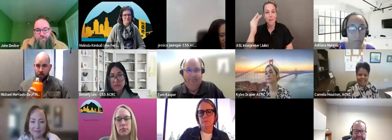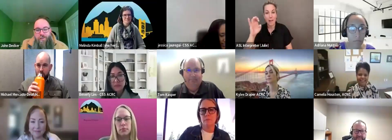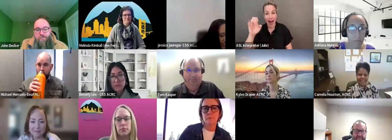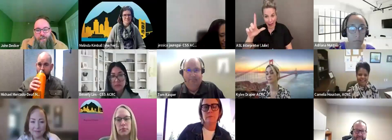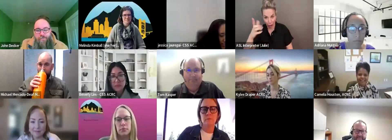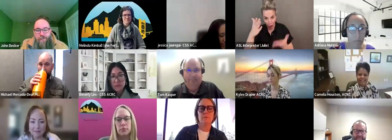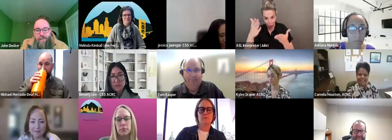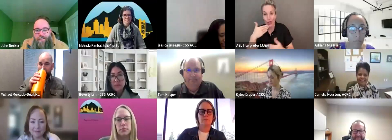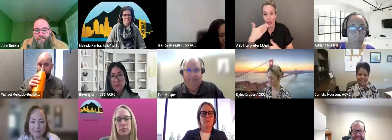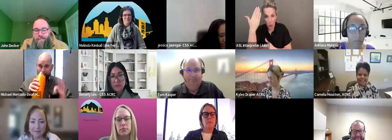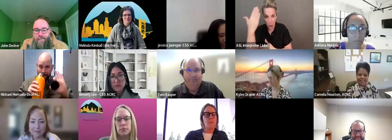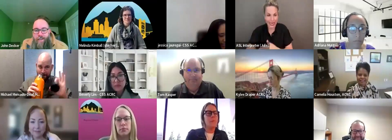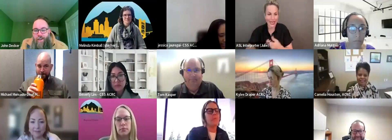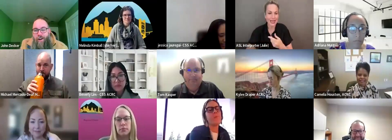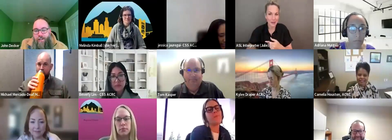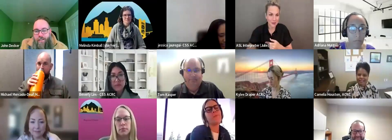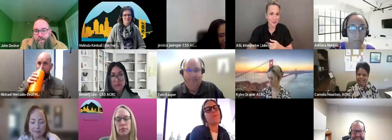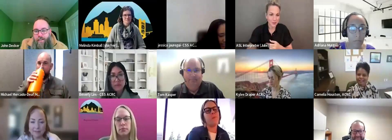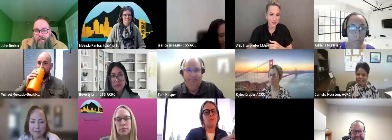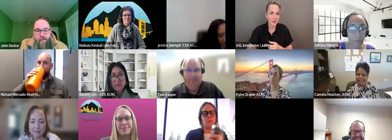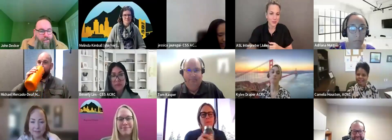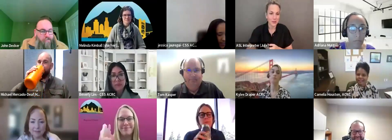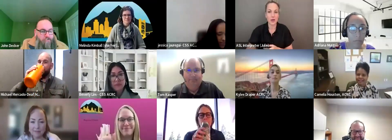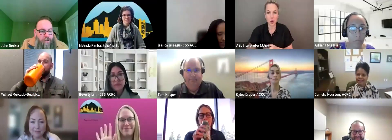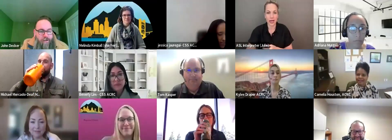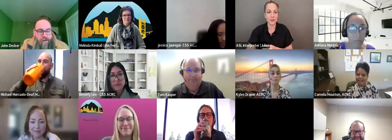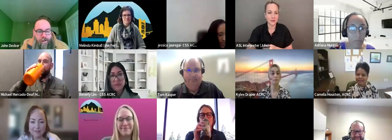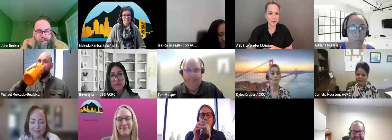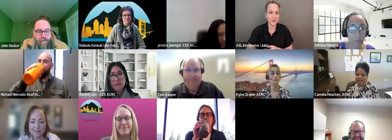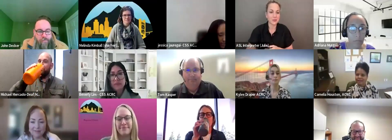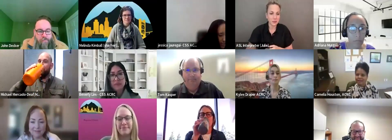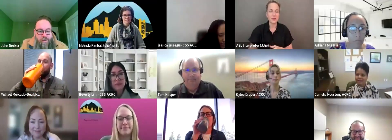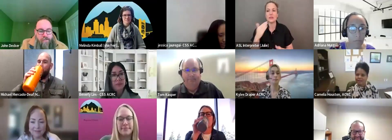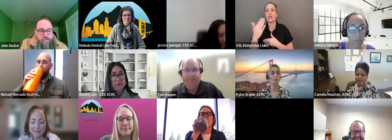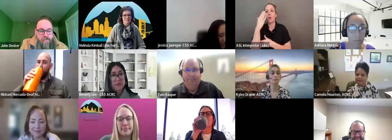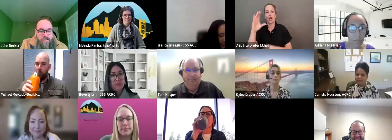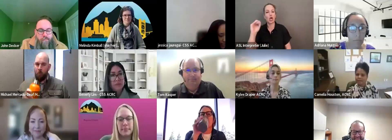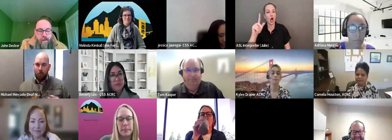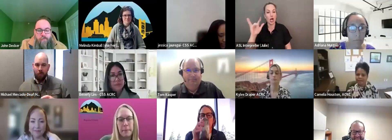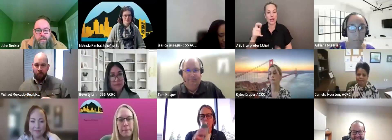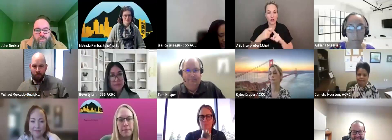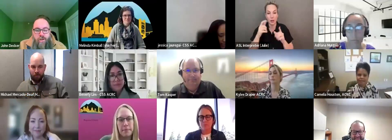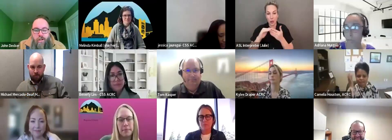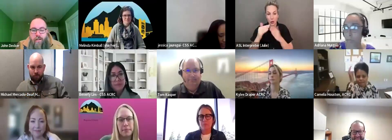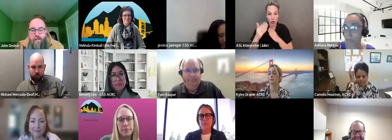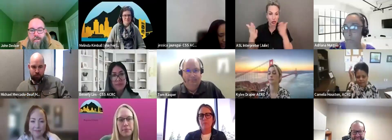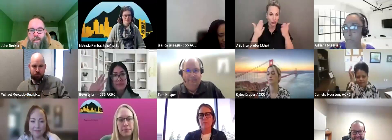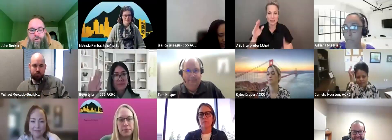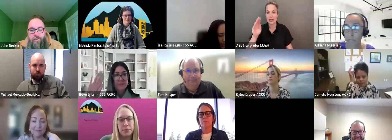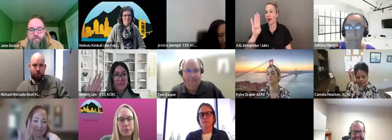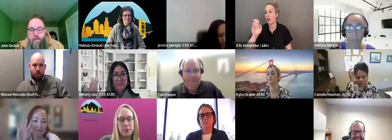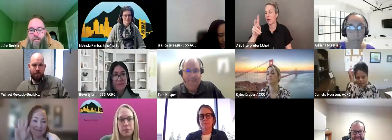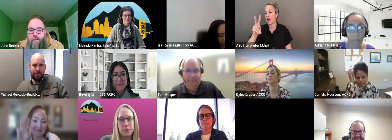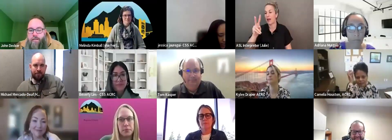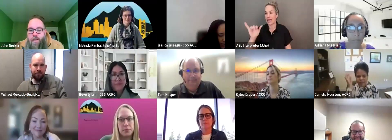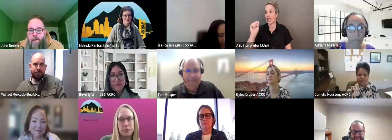on as well. Good morning, Michael. And I see Carly on. Good morning, Carly from Community Services, and Beverly and Shauna and